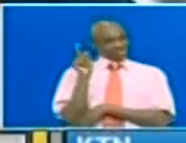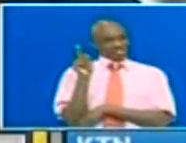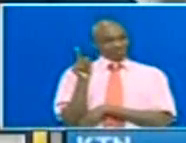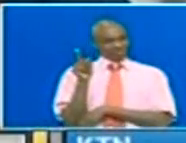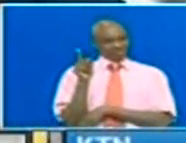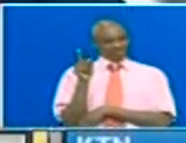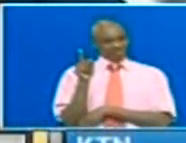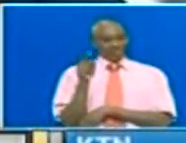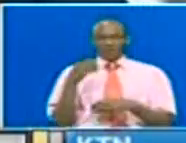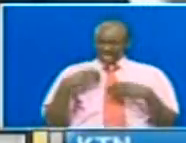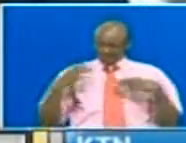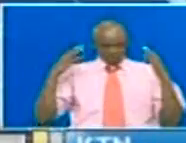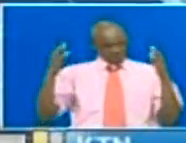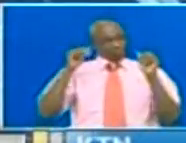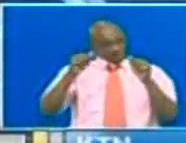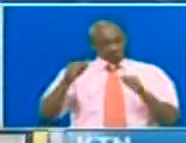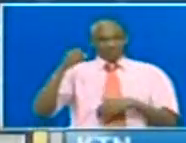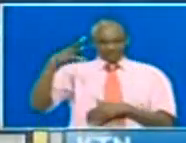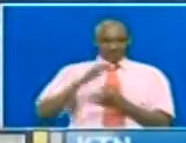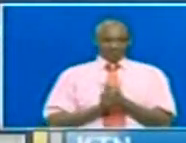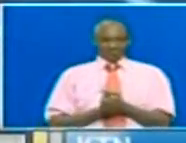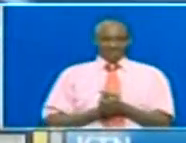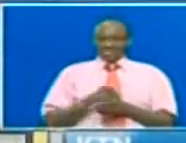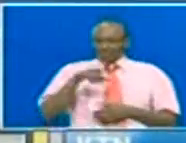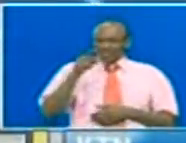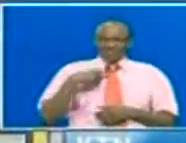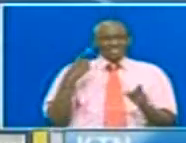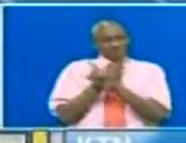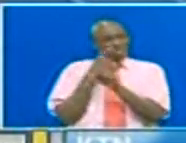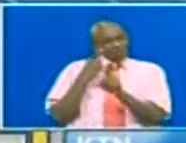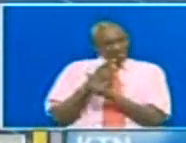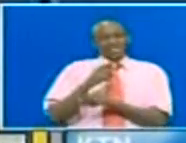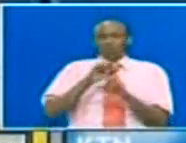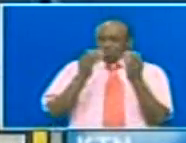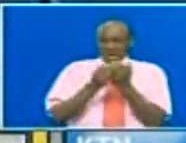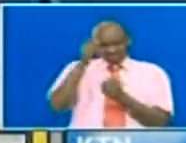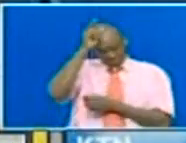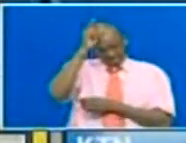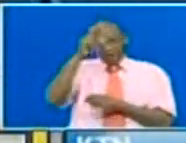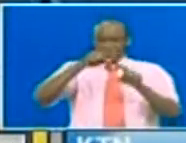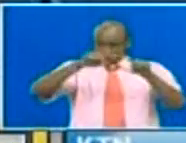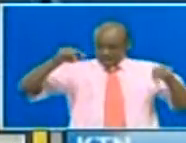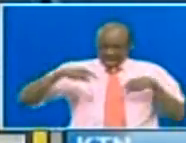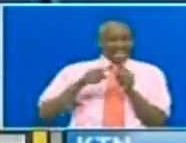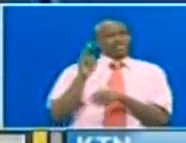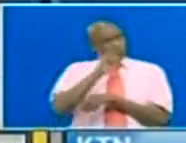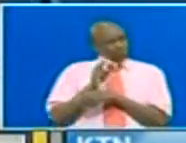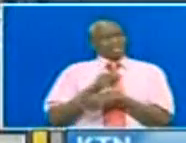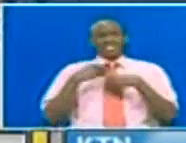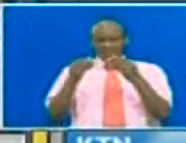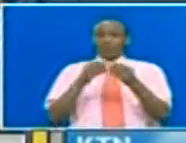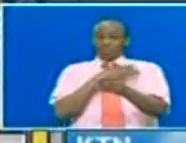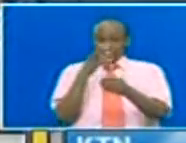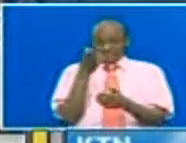We have huge potential for solar. Throughout many remote places around the world, solar panels are increasingly providing